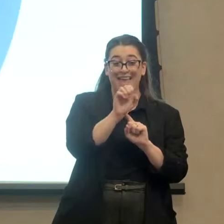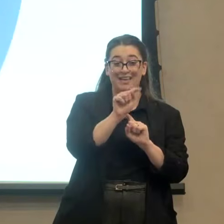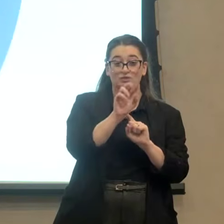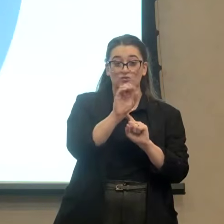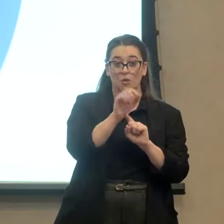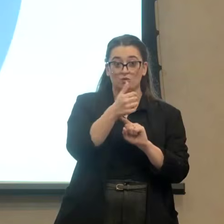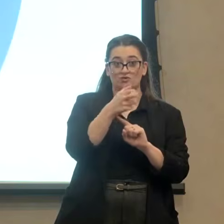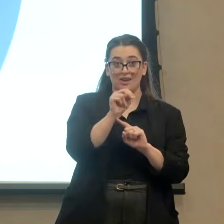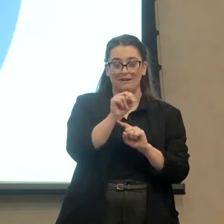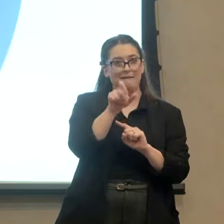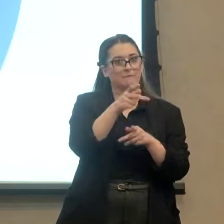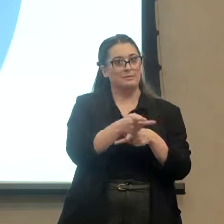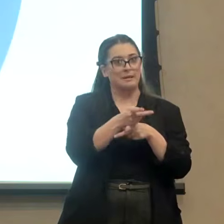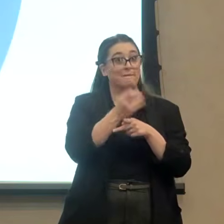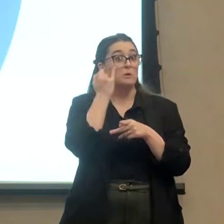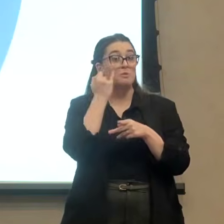clotting disorder or